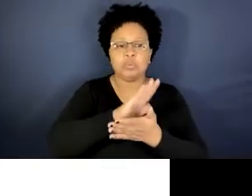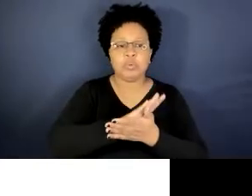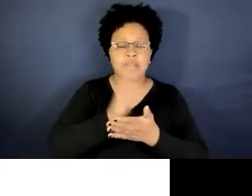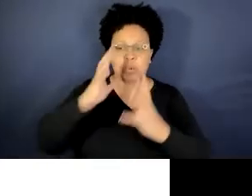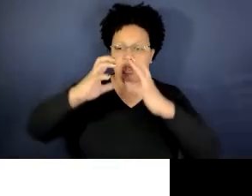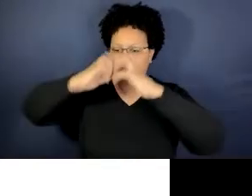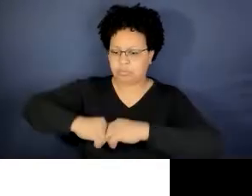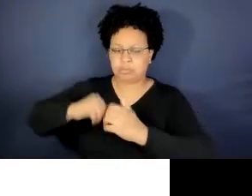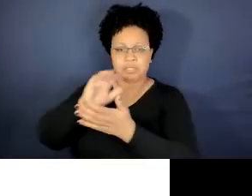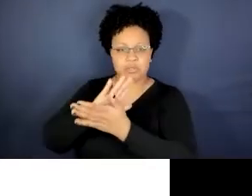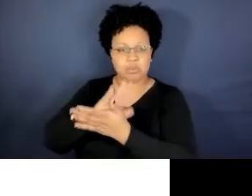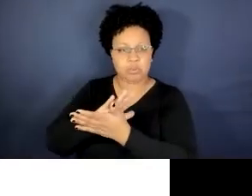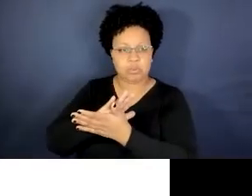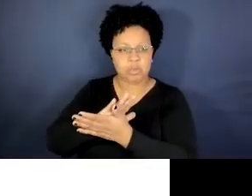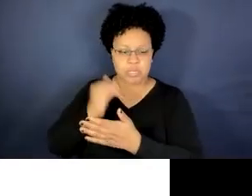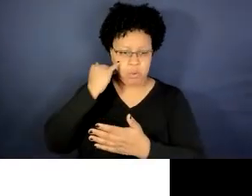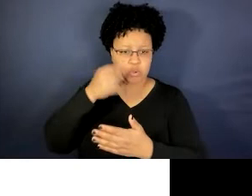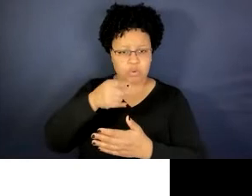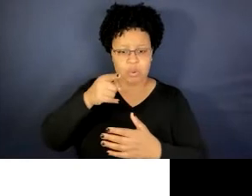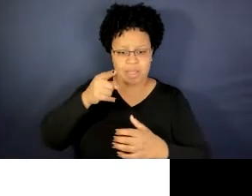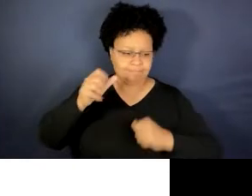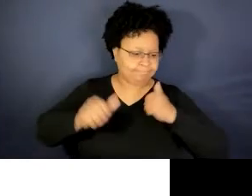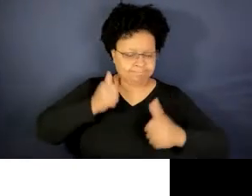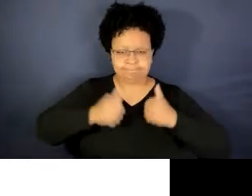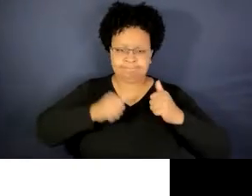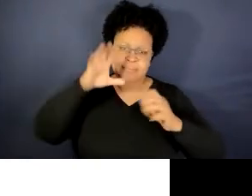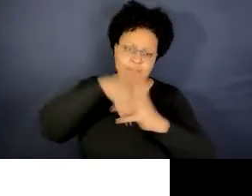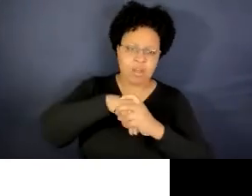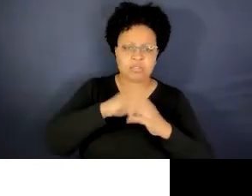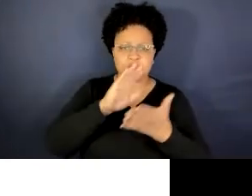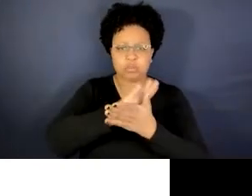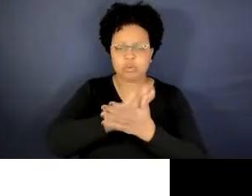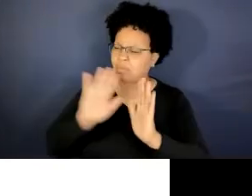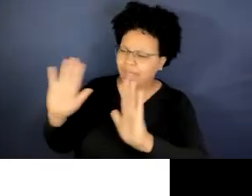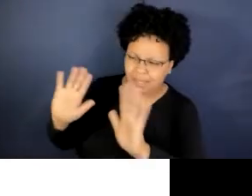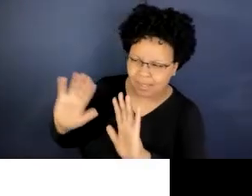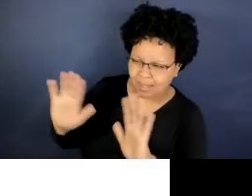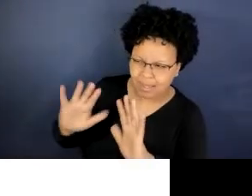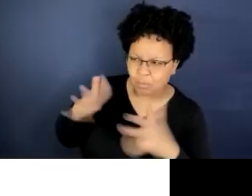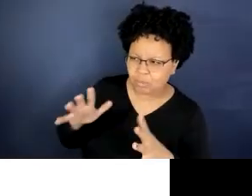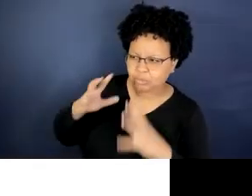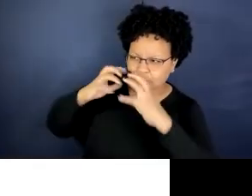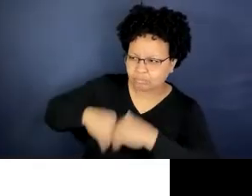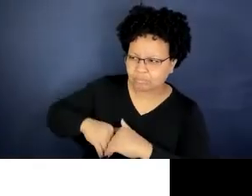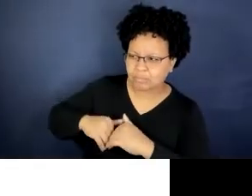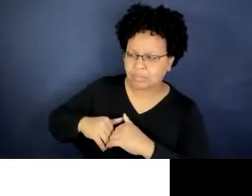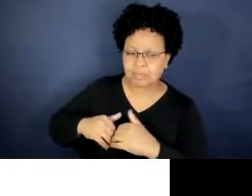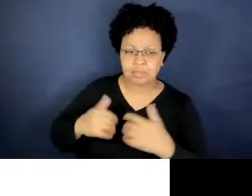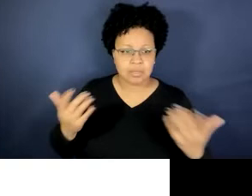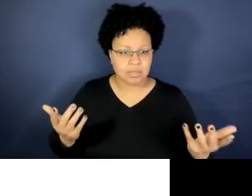down. Well, if you are active in that school, you will come out and stand up for that school. How much less will you come and stand up for your